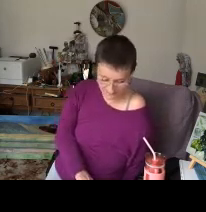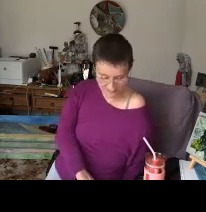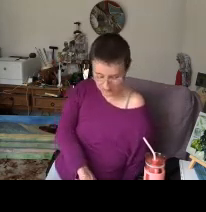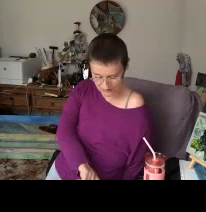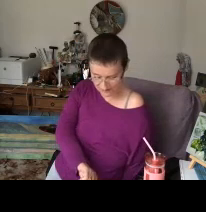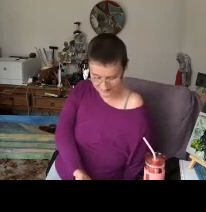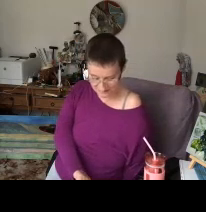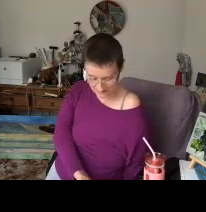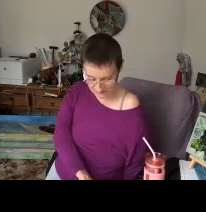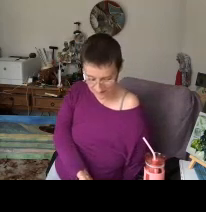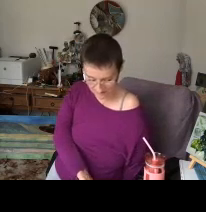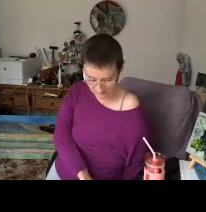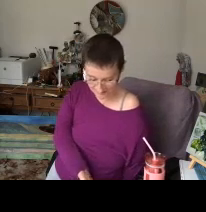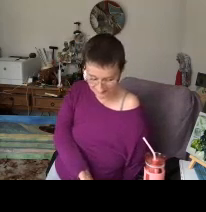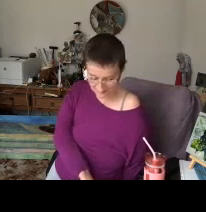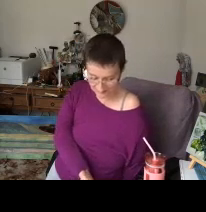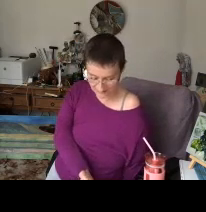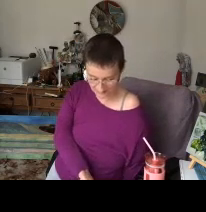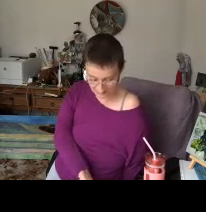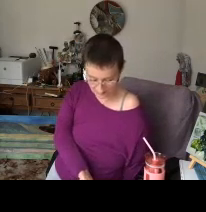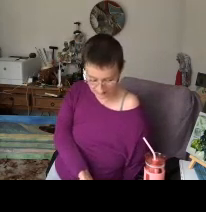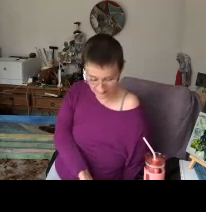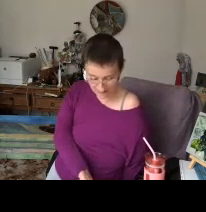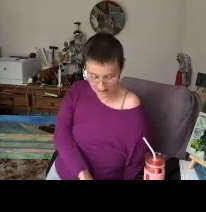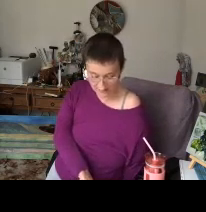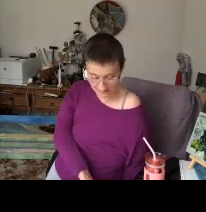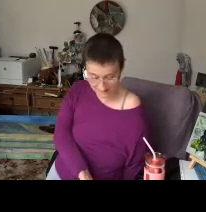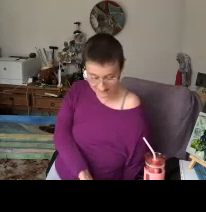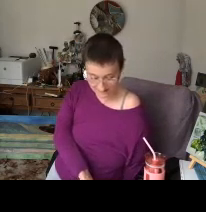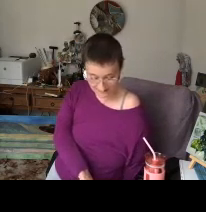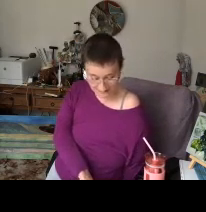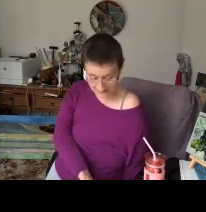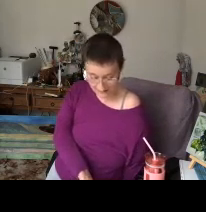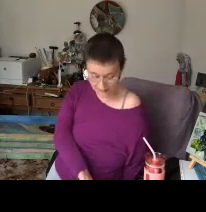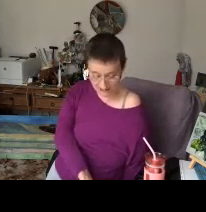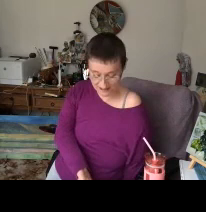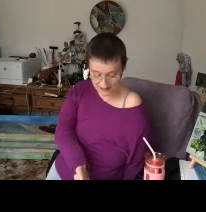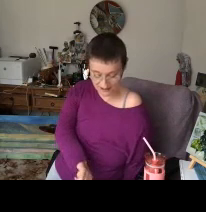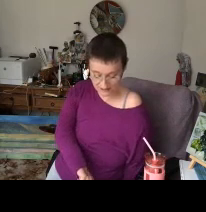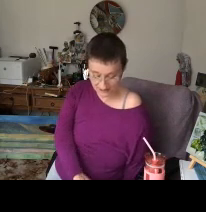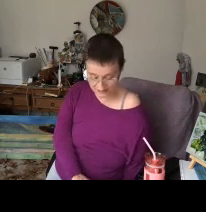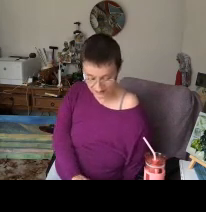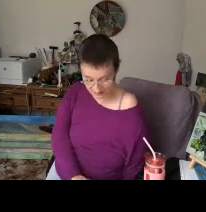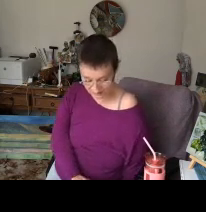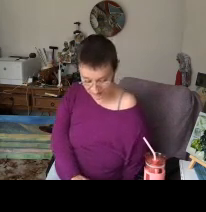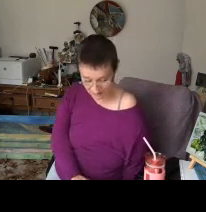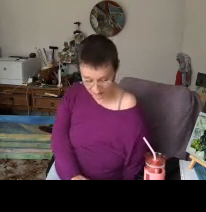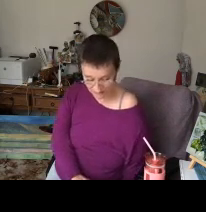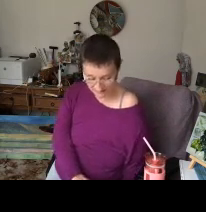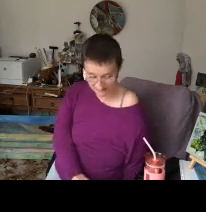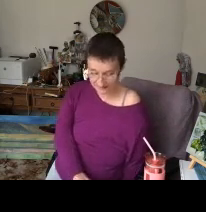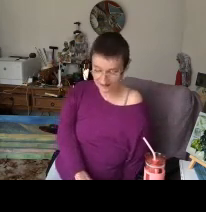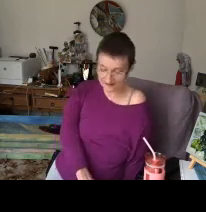now. But it's a nice reminder of the times gone by. And then, yeah, as I was saying earlier, Tanya ties the